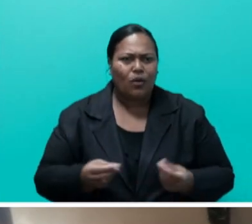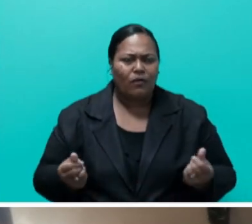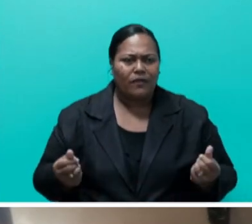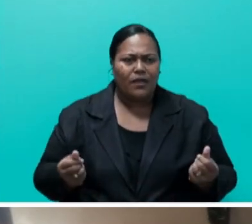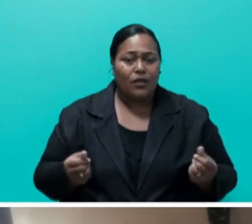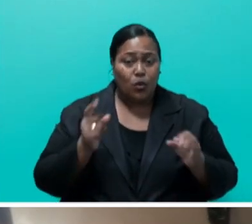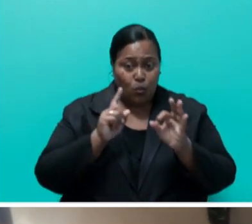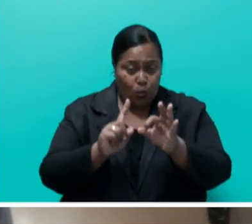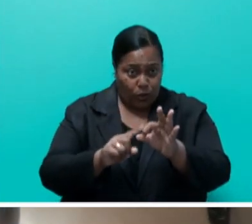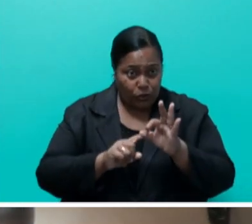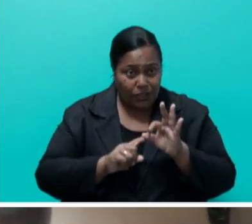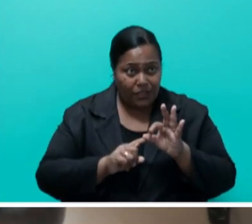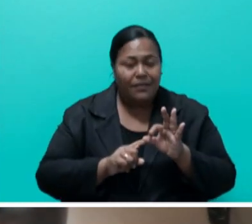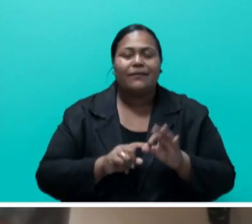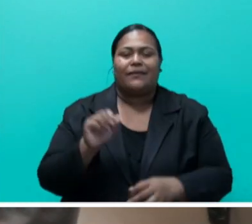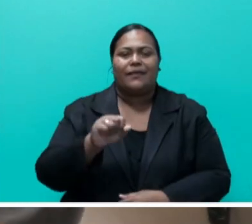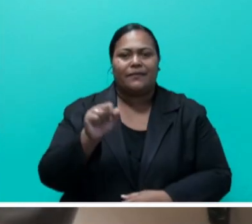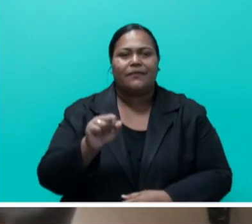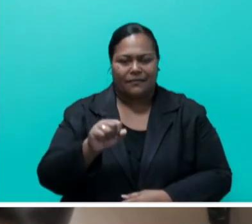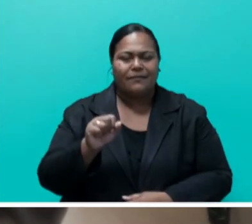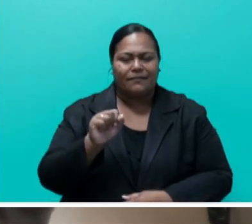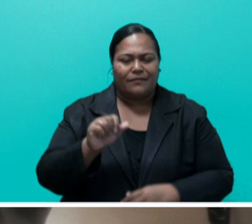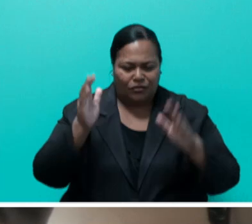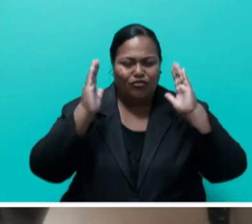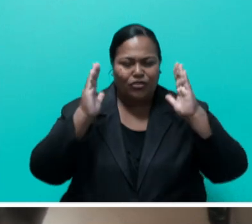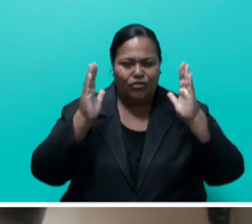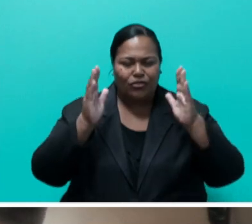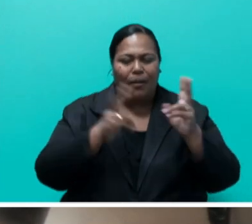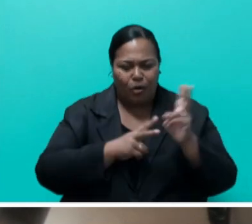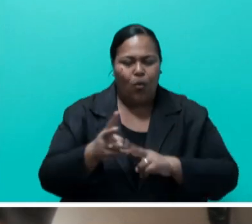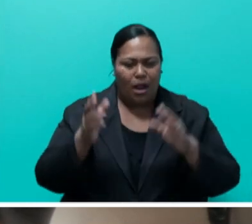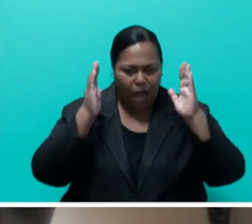is concerned, definitely faith-based, na Vanua na Lutu.